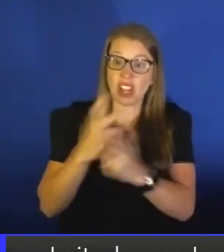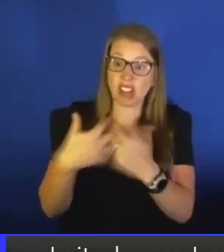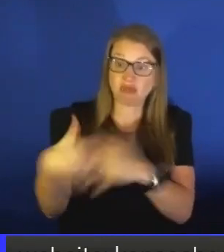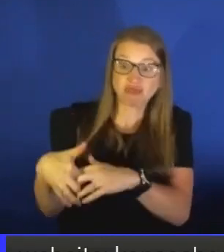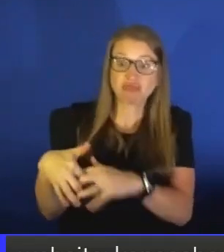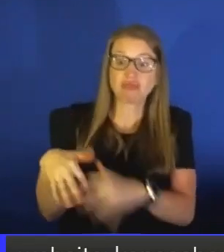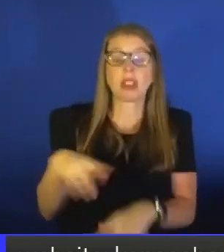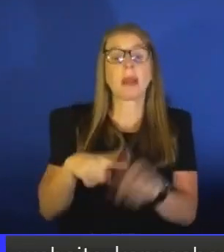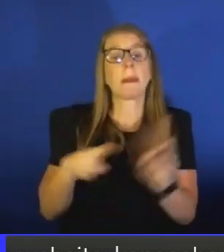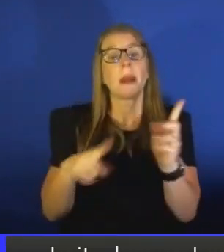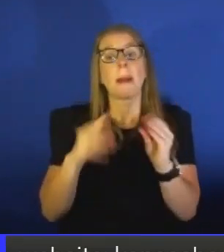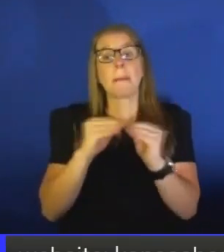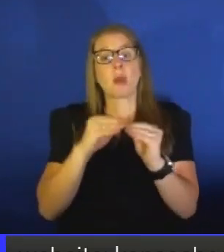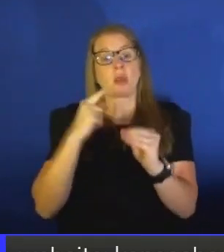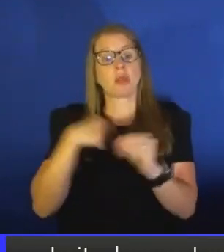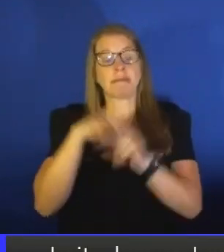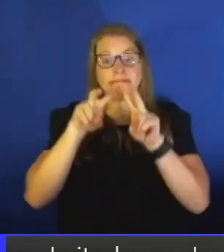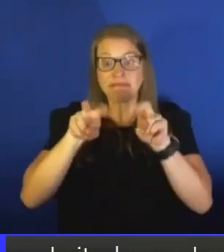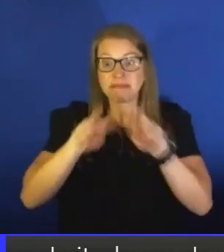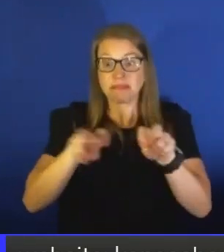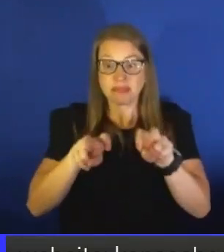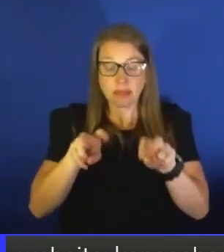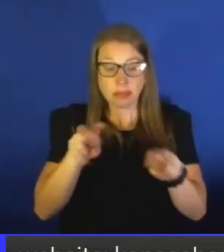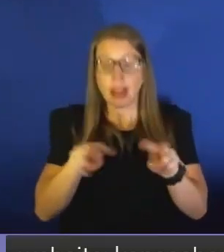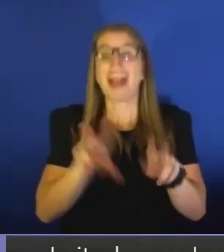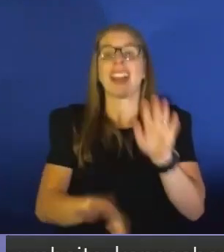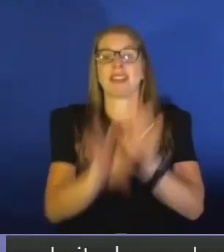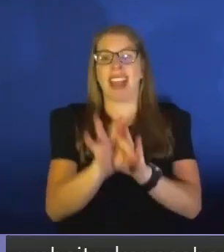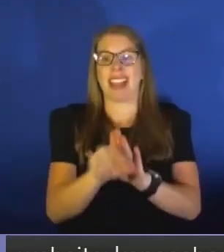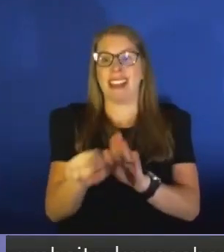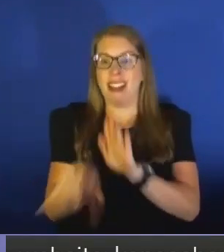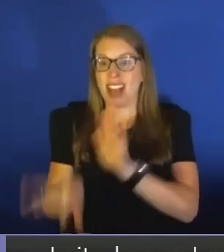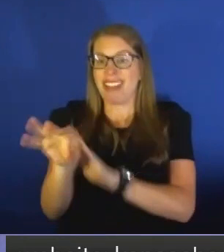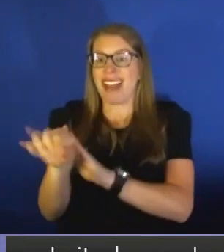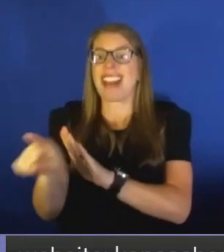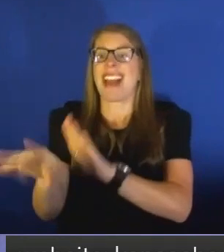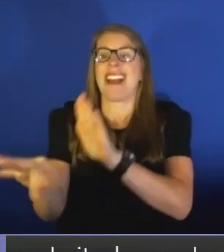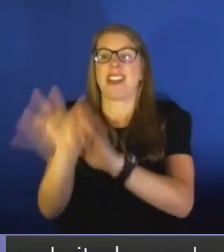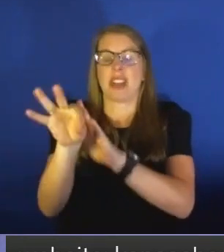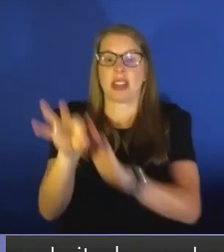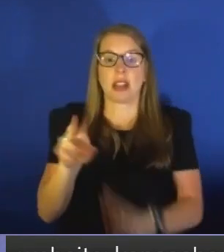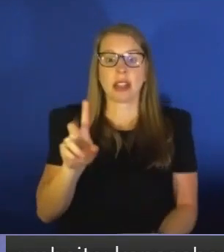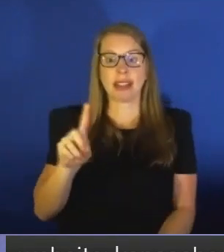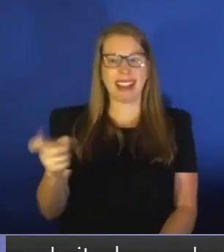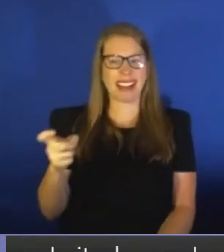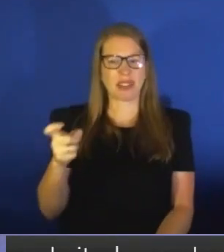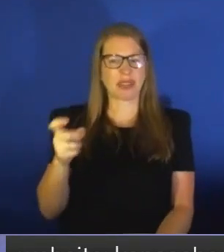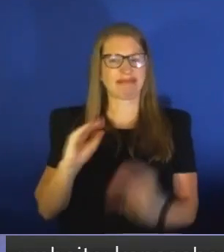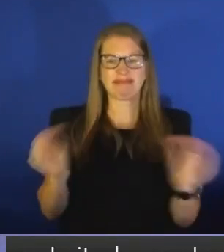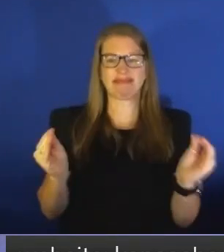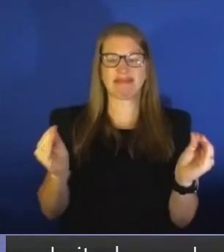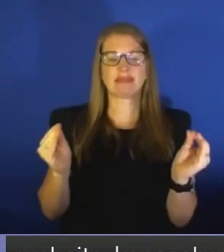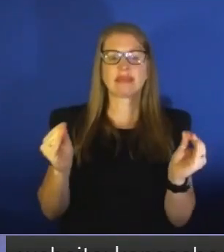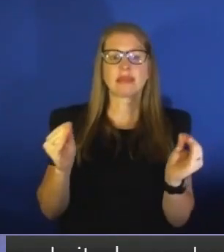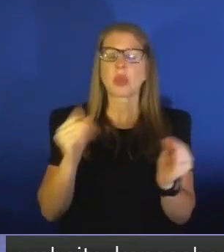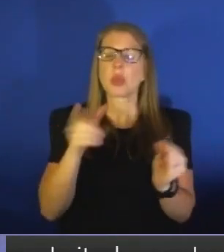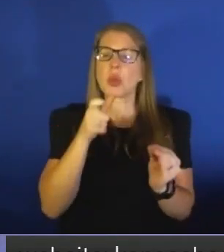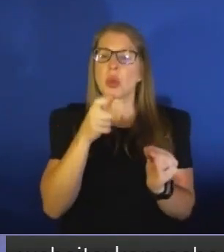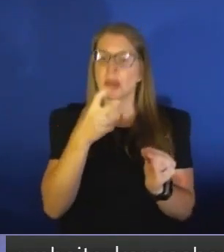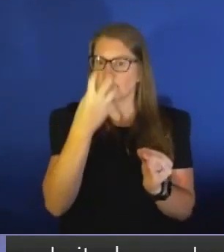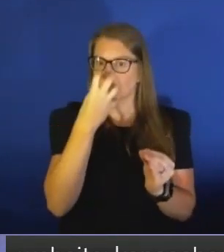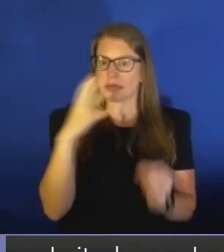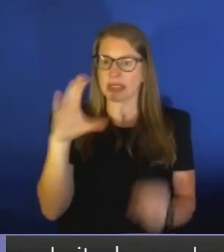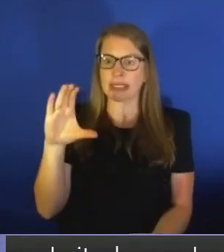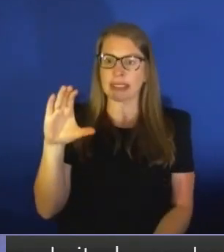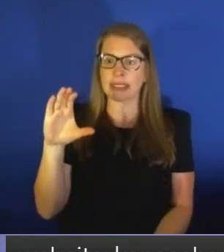the more we look for it, the more we find it. You talked about it when it's been undiagnosed. So what could people get on CPAP machines? They know they